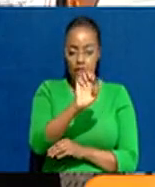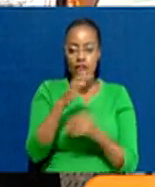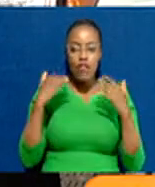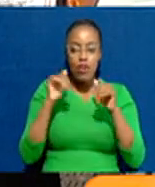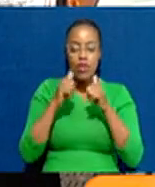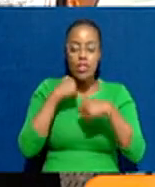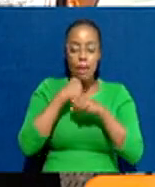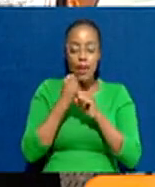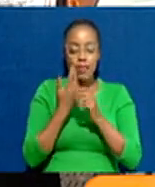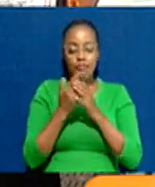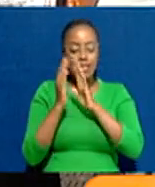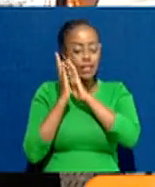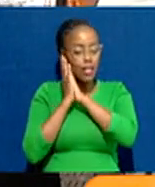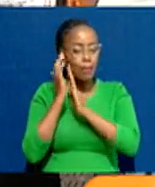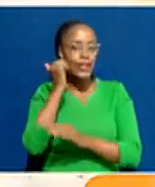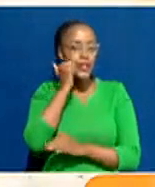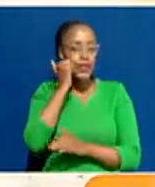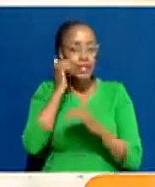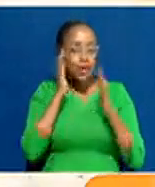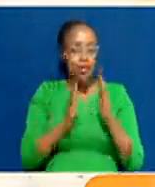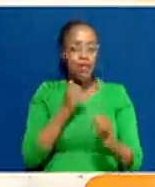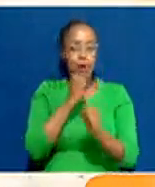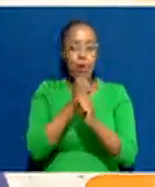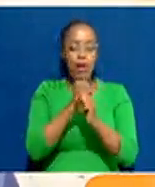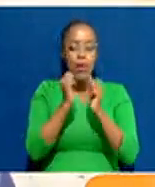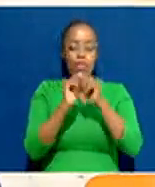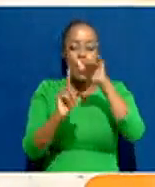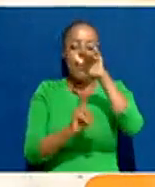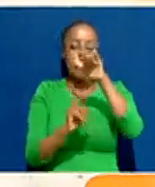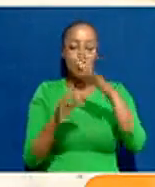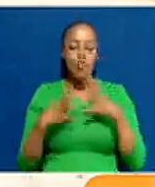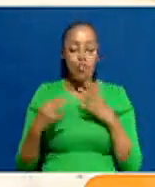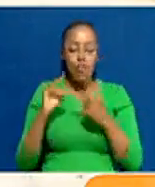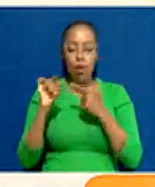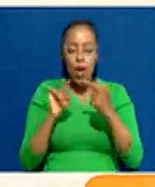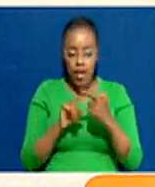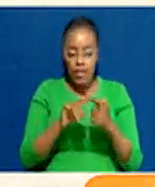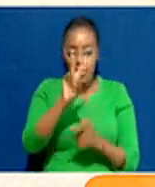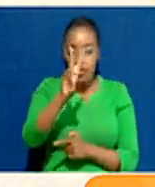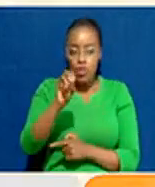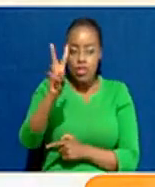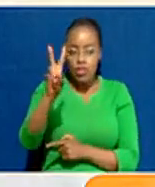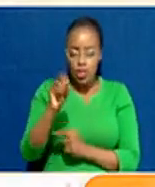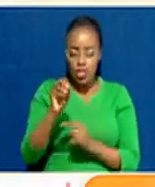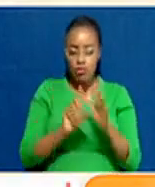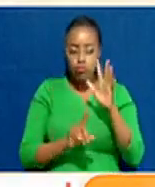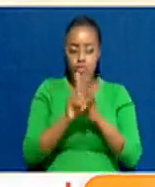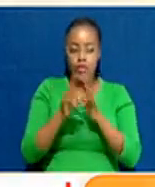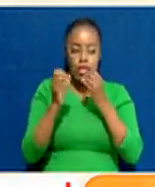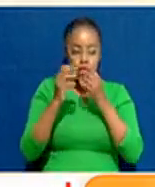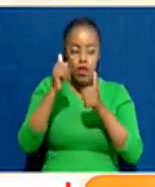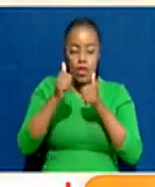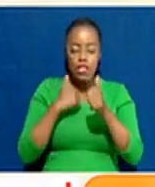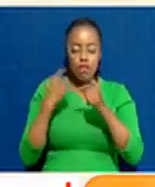causing sleeping sickness in humans. We have been working with the Ministry of Health since 2020 to generate the data which